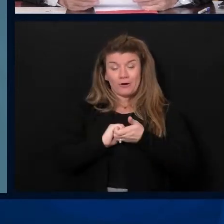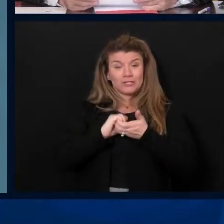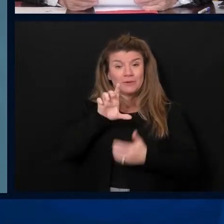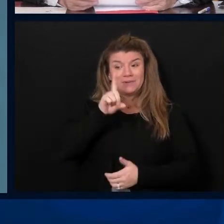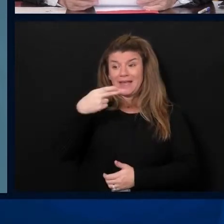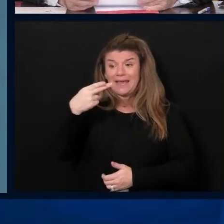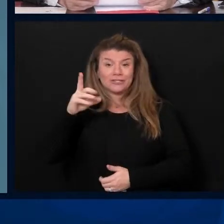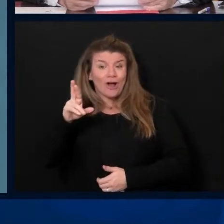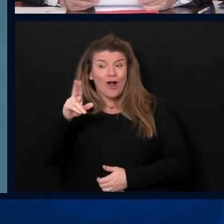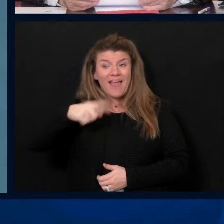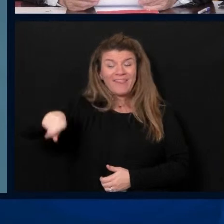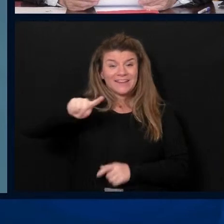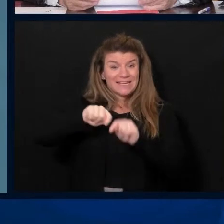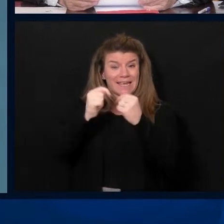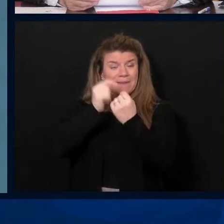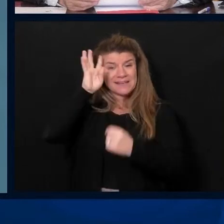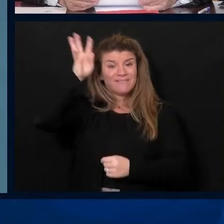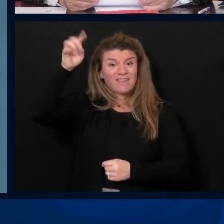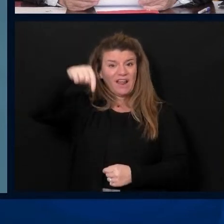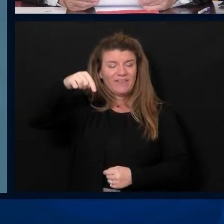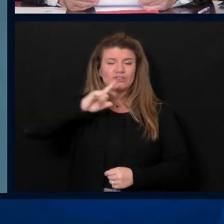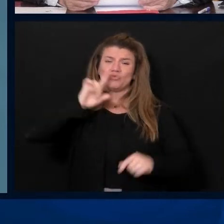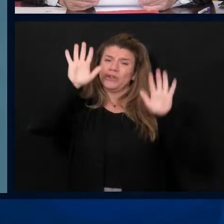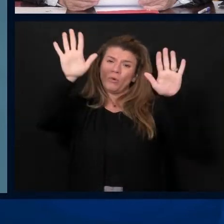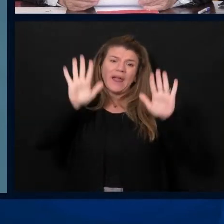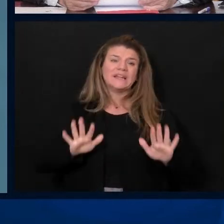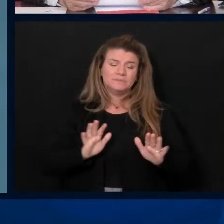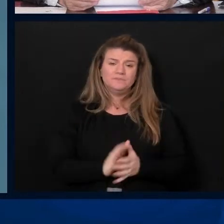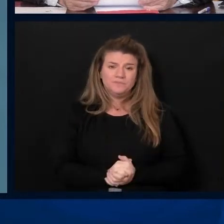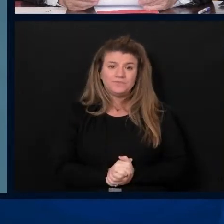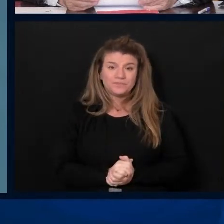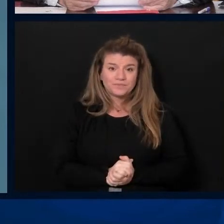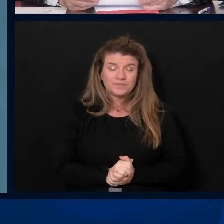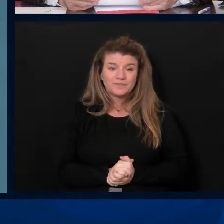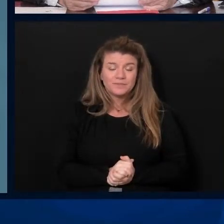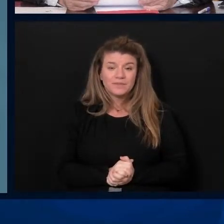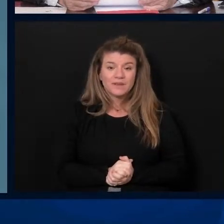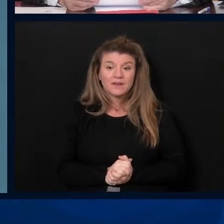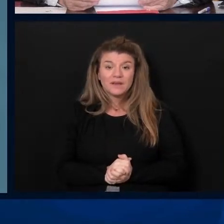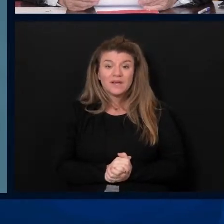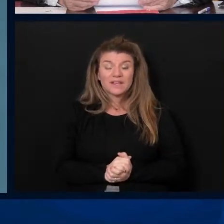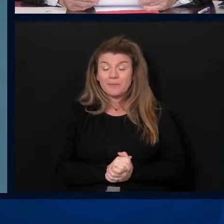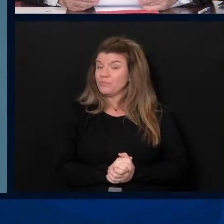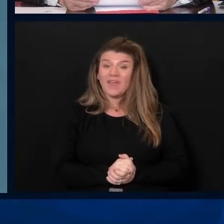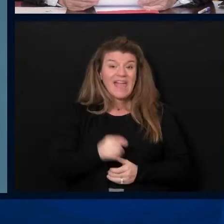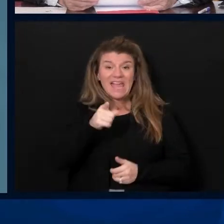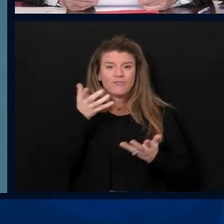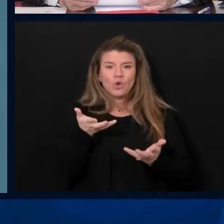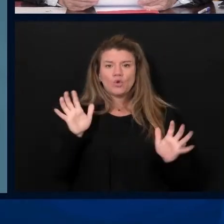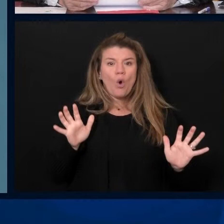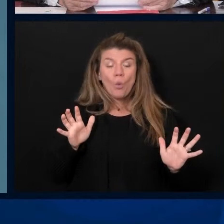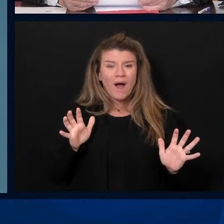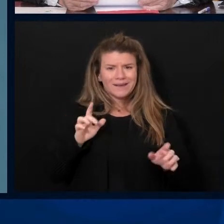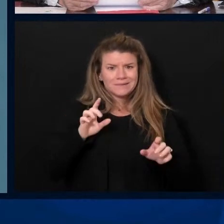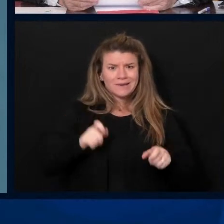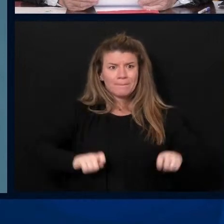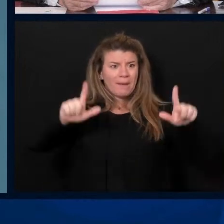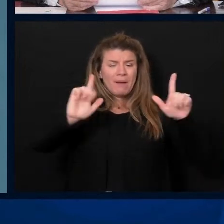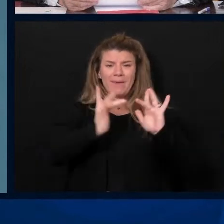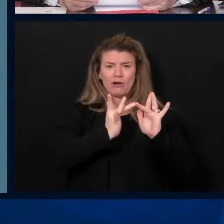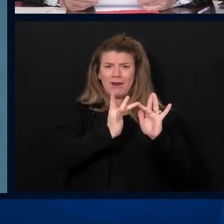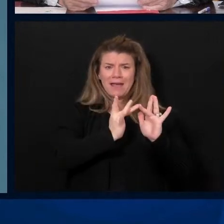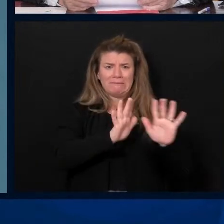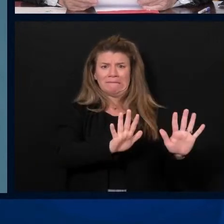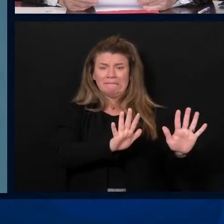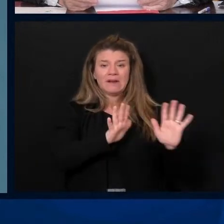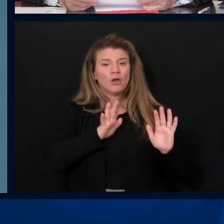have come up with this, and it's really good stuff. For those that don't want to go online, you can still call, and